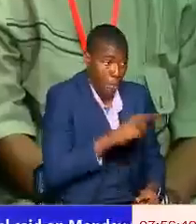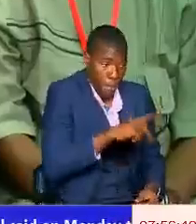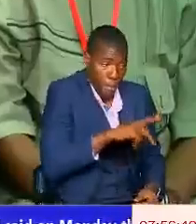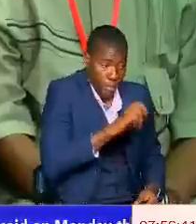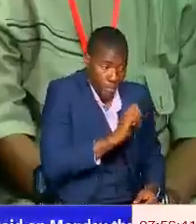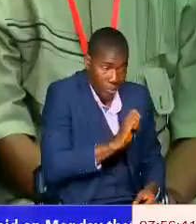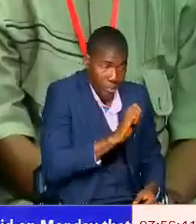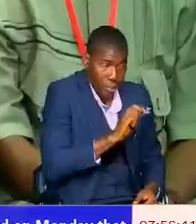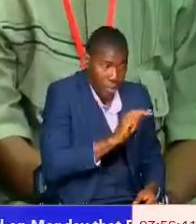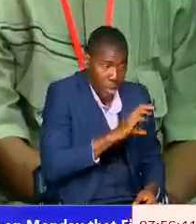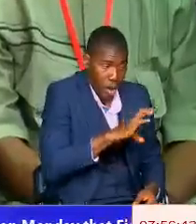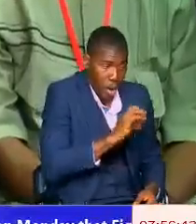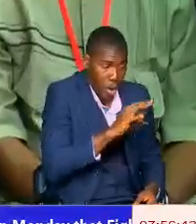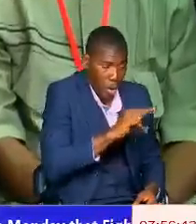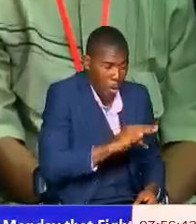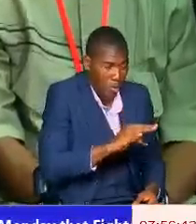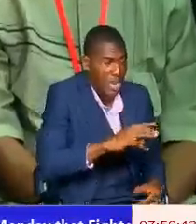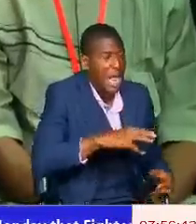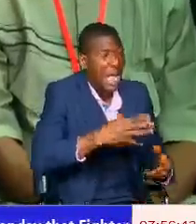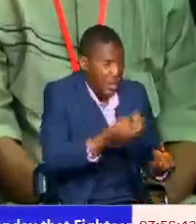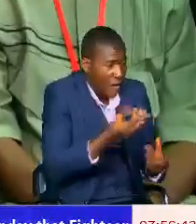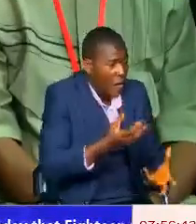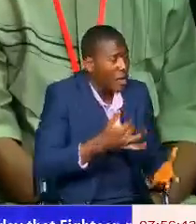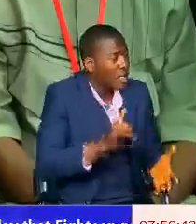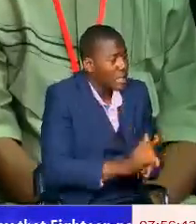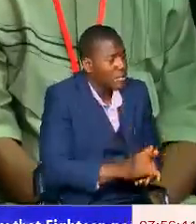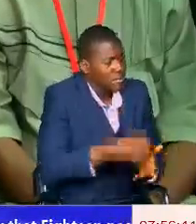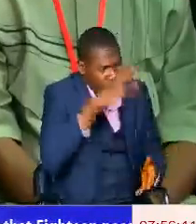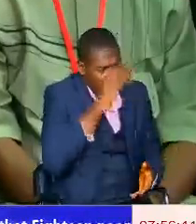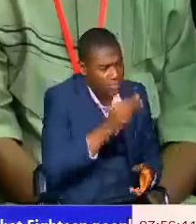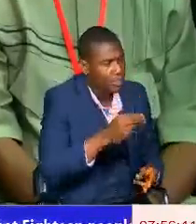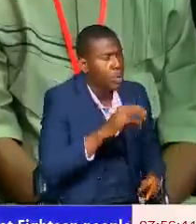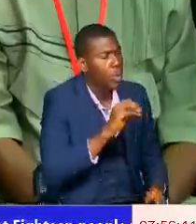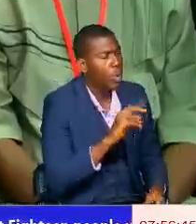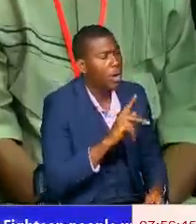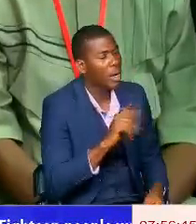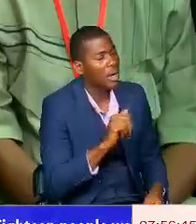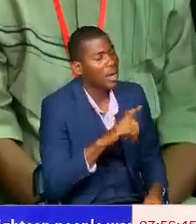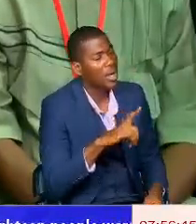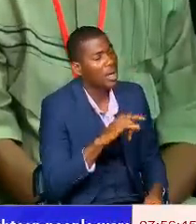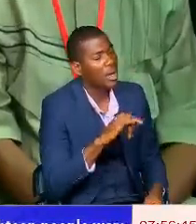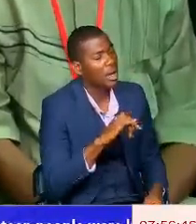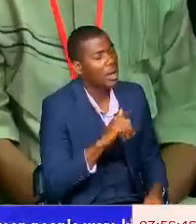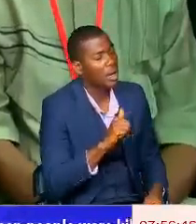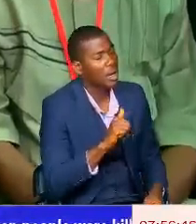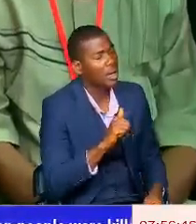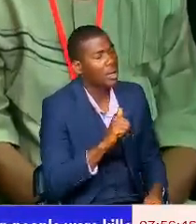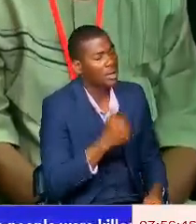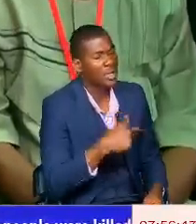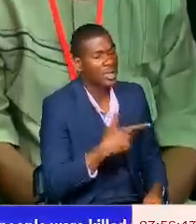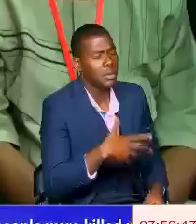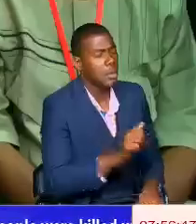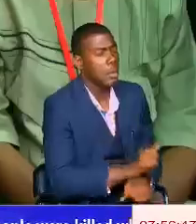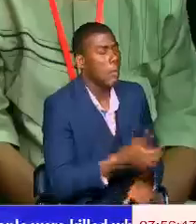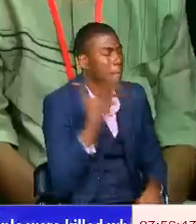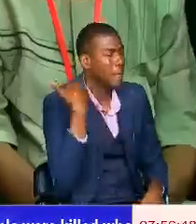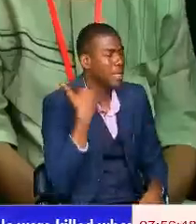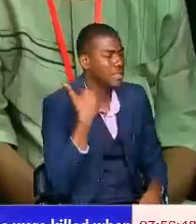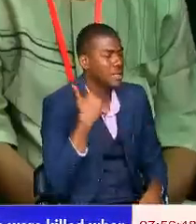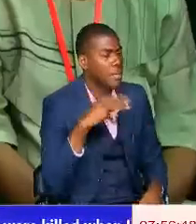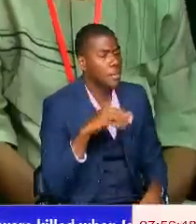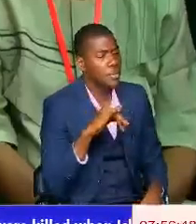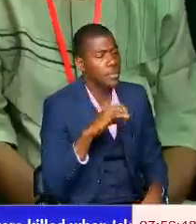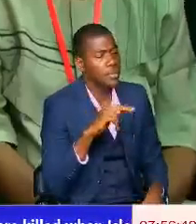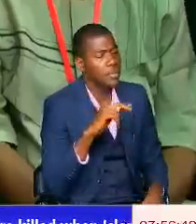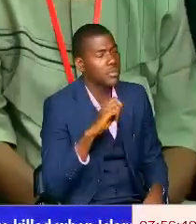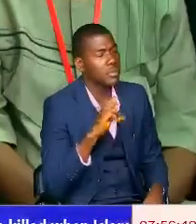Okanlawo Jose Ajua, now retired employee for Ministry of Mines and Steel. Say in don't they don't check into and